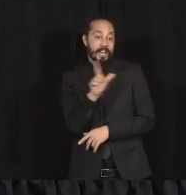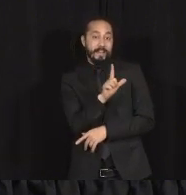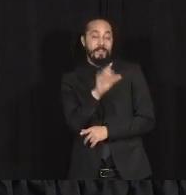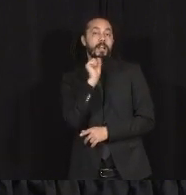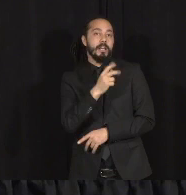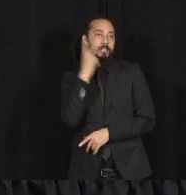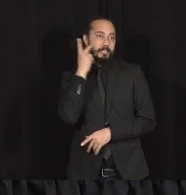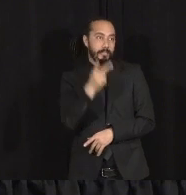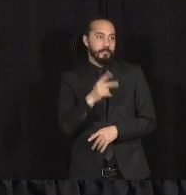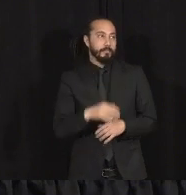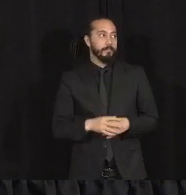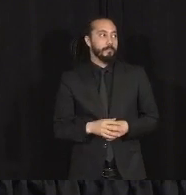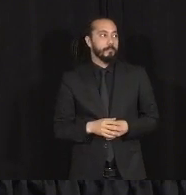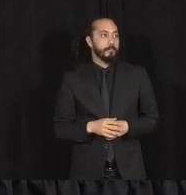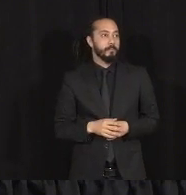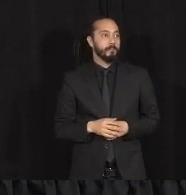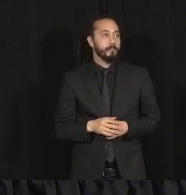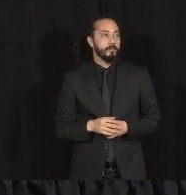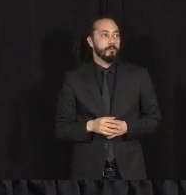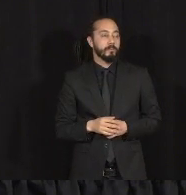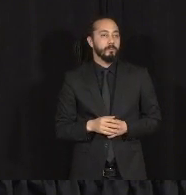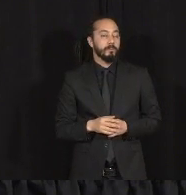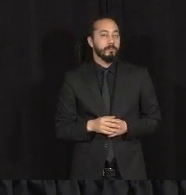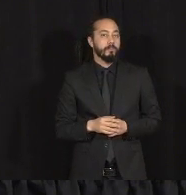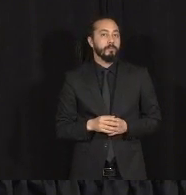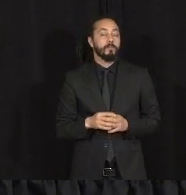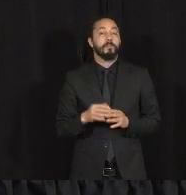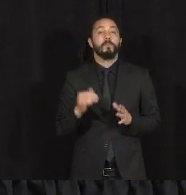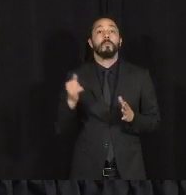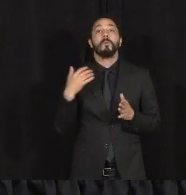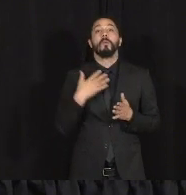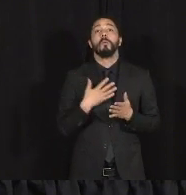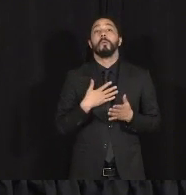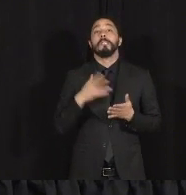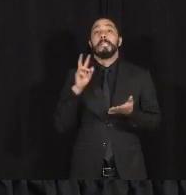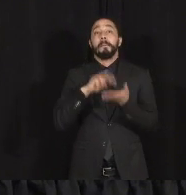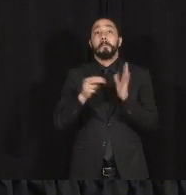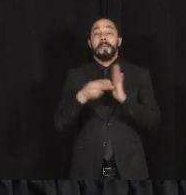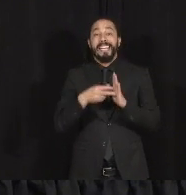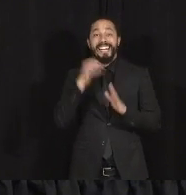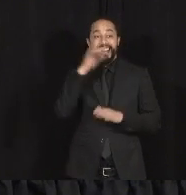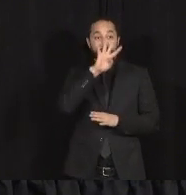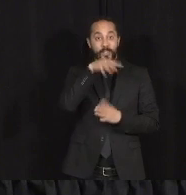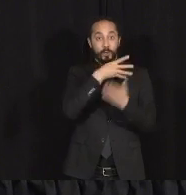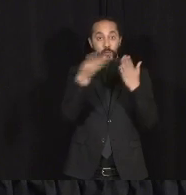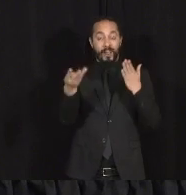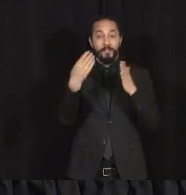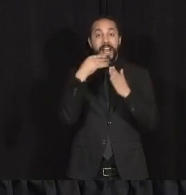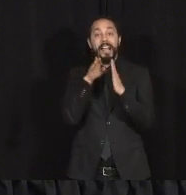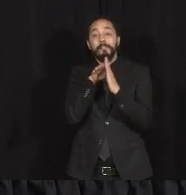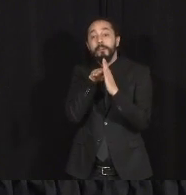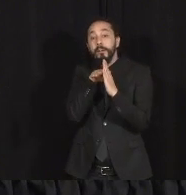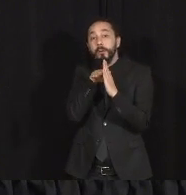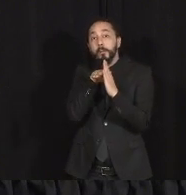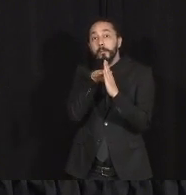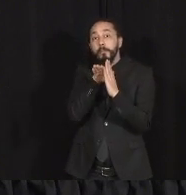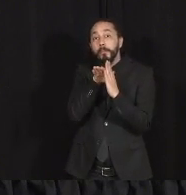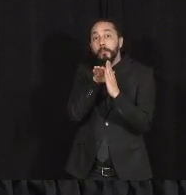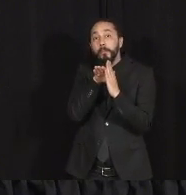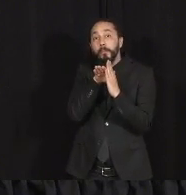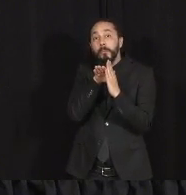a small increase in the graph equates with a very large number